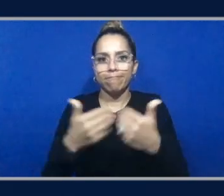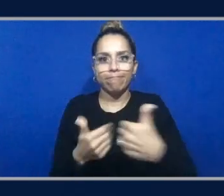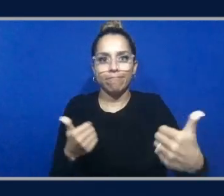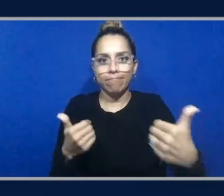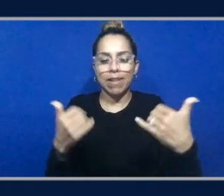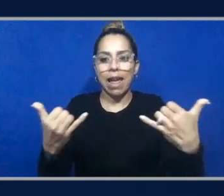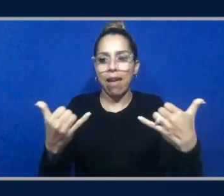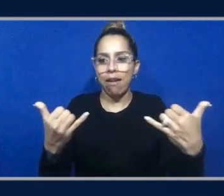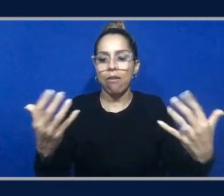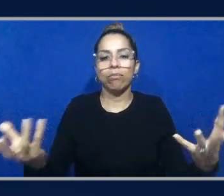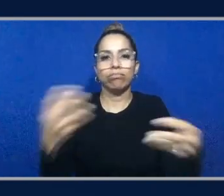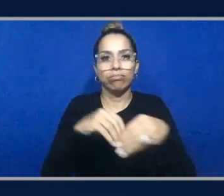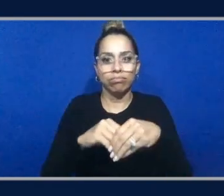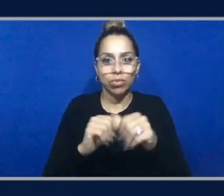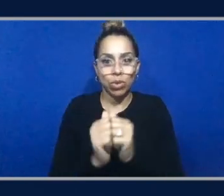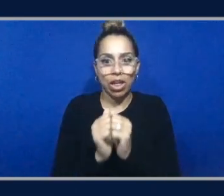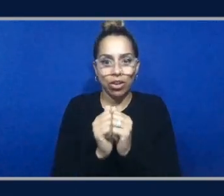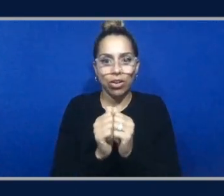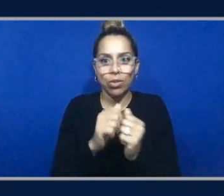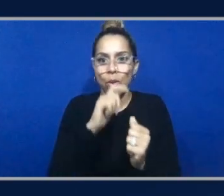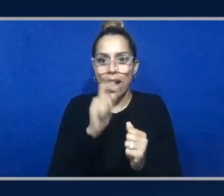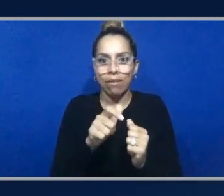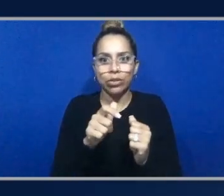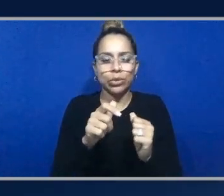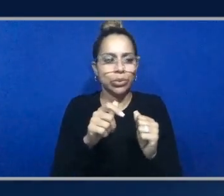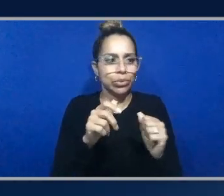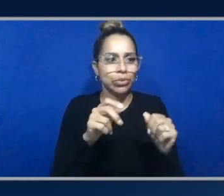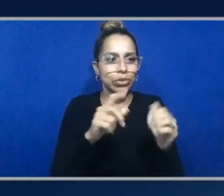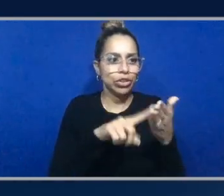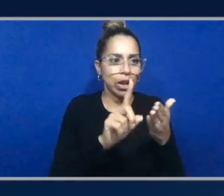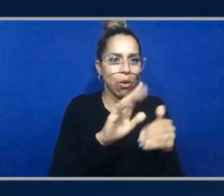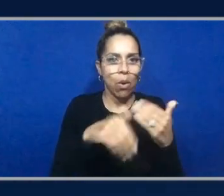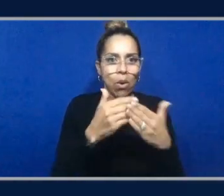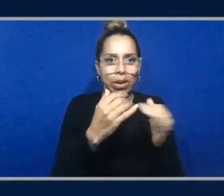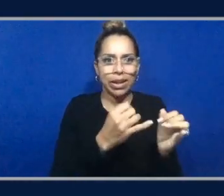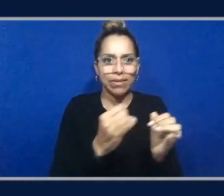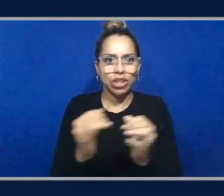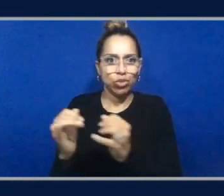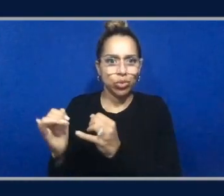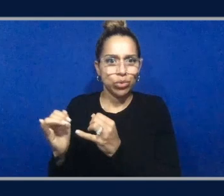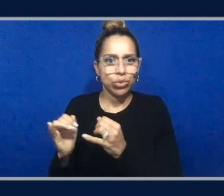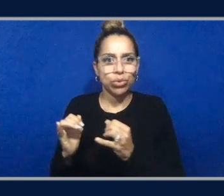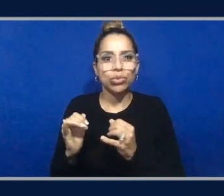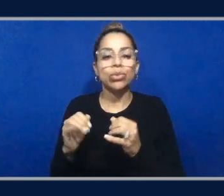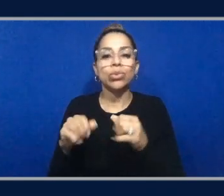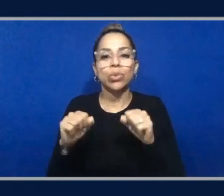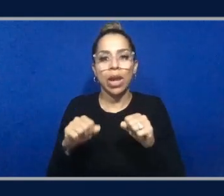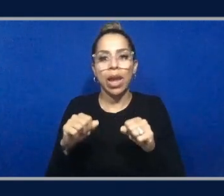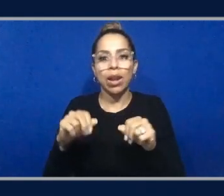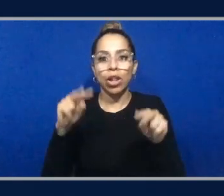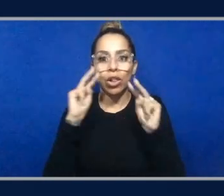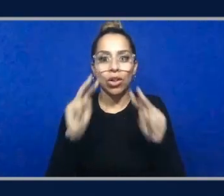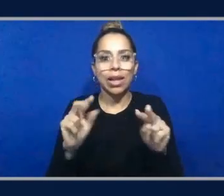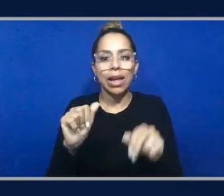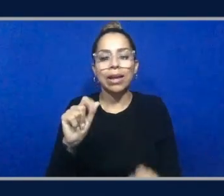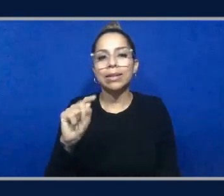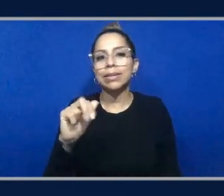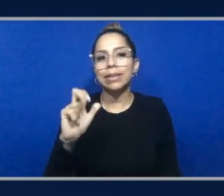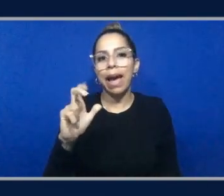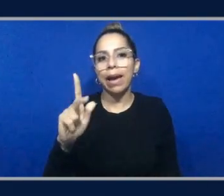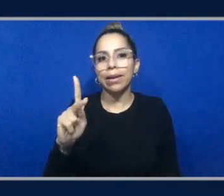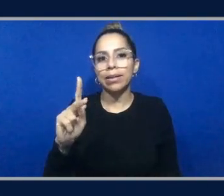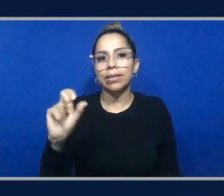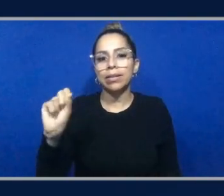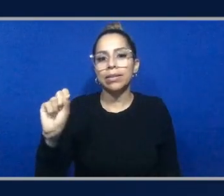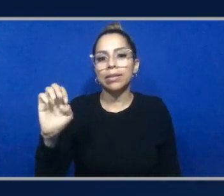findings, you can get what we call attack sequences. It's a new type of finding we released. This is the output of the extended